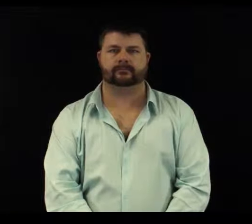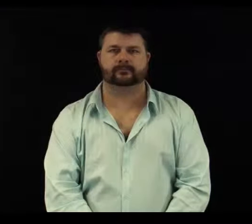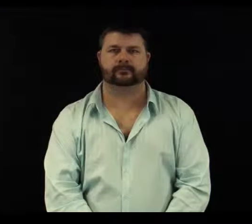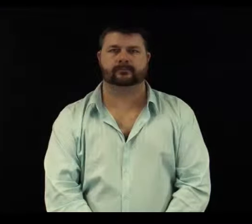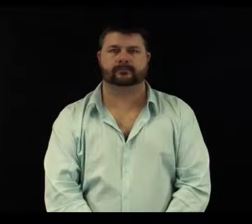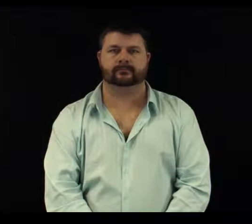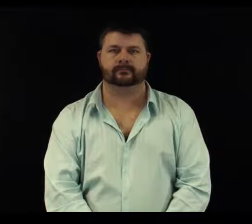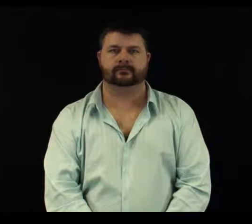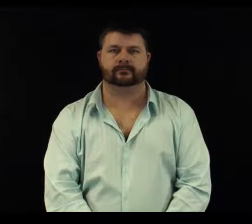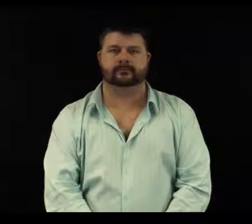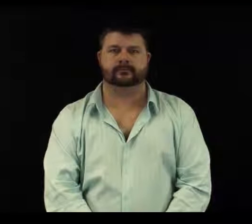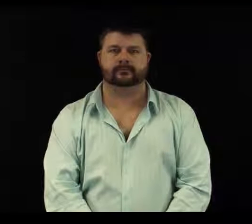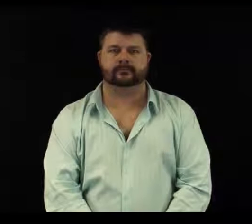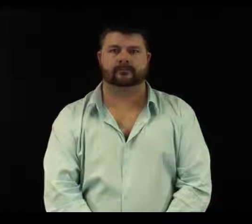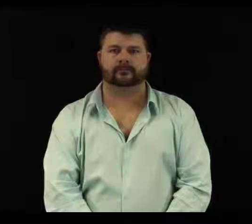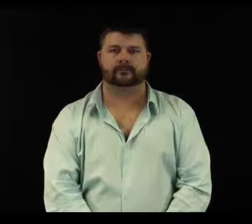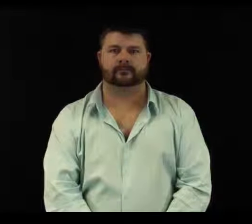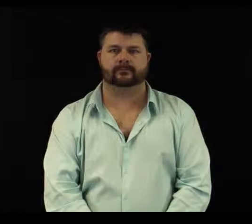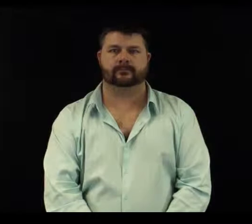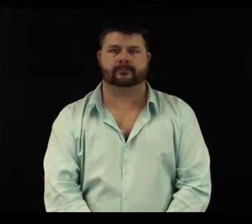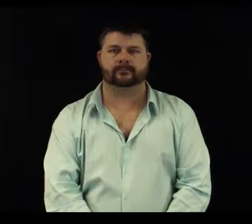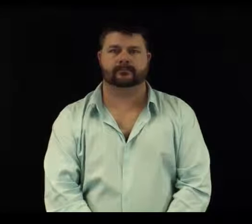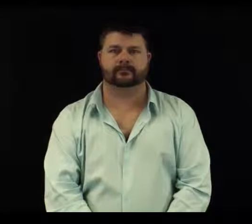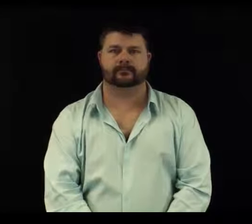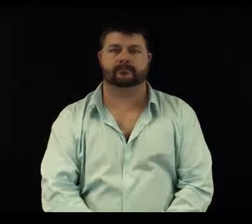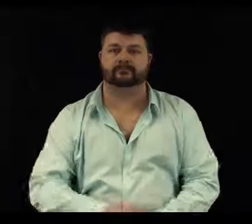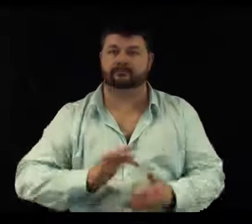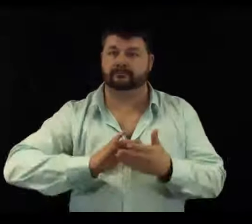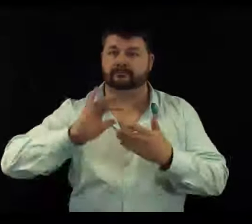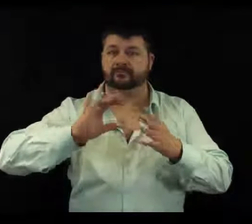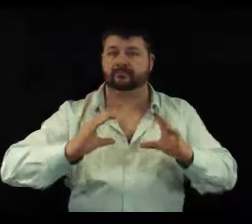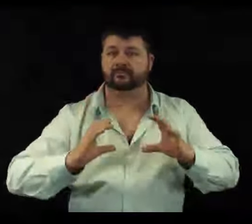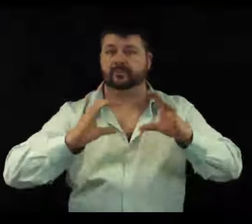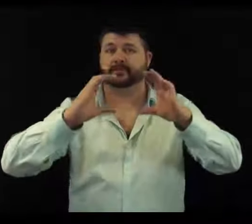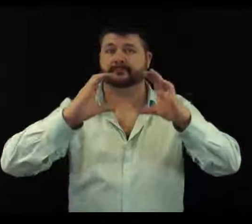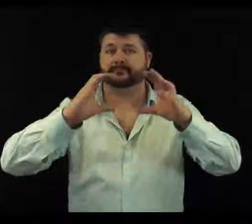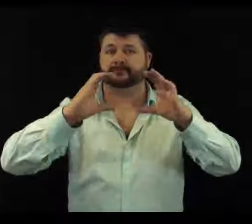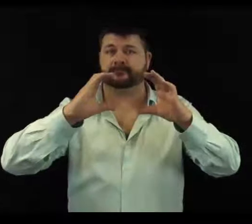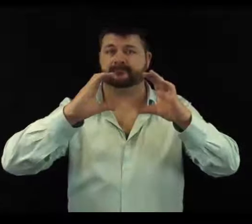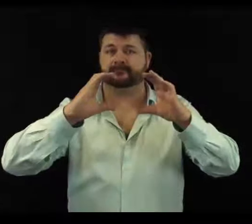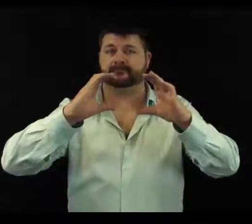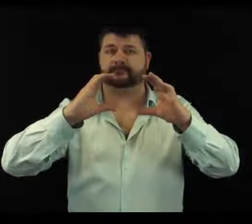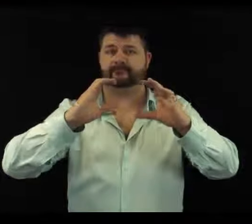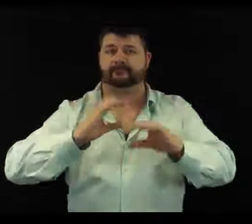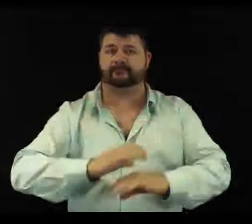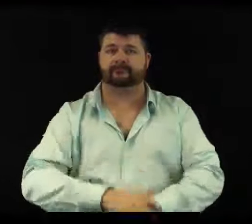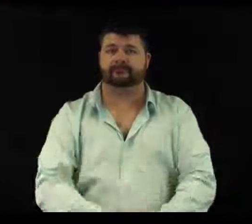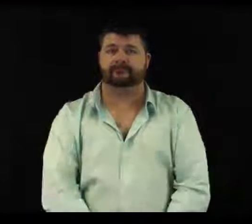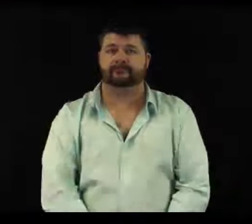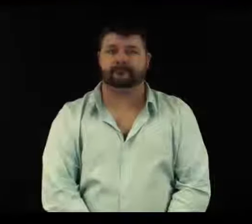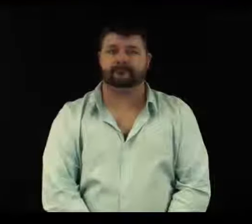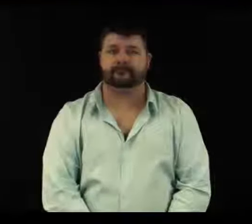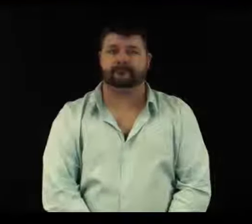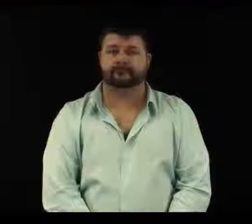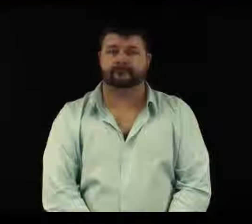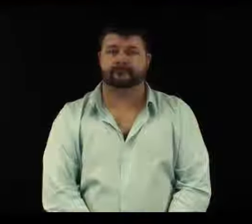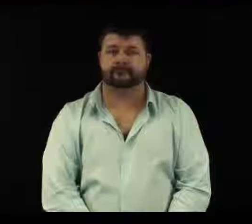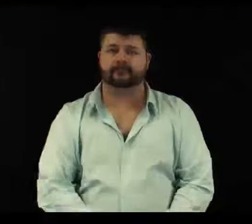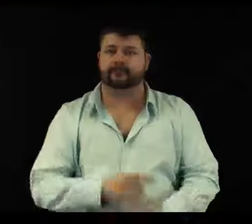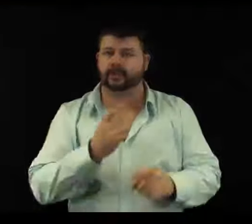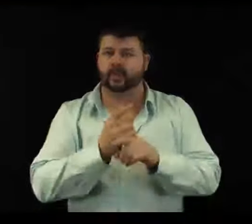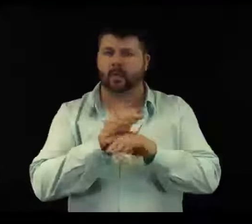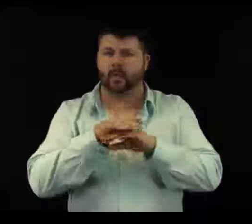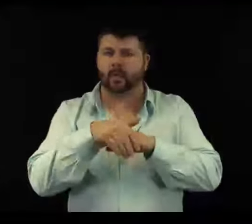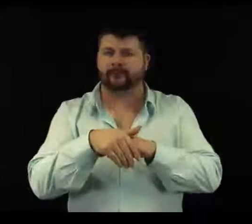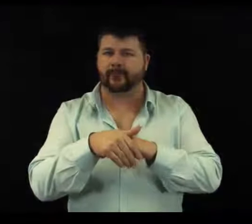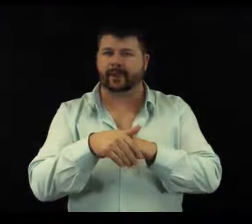the store, just all the ones in Apple's Featured section. If you've used a gift card, the amount your account is in credit will be